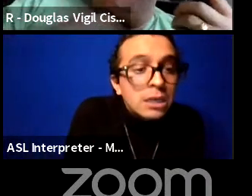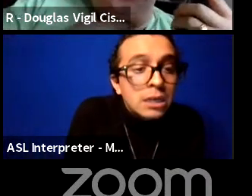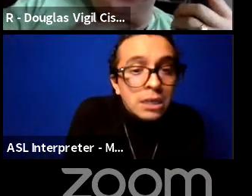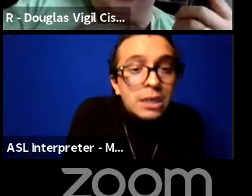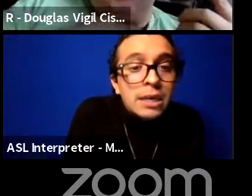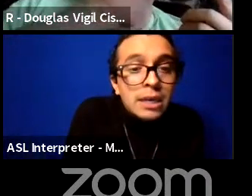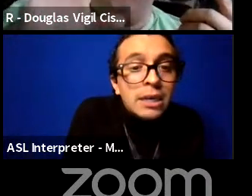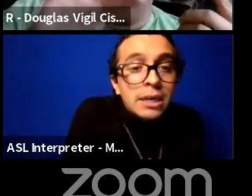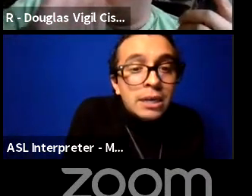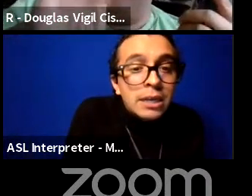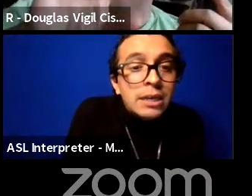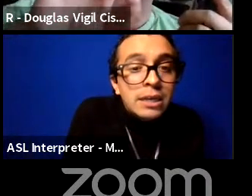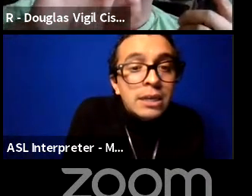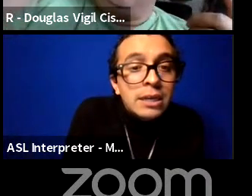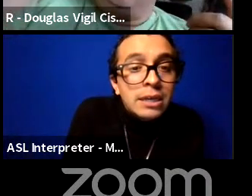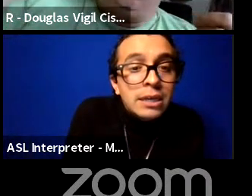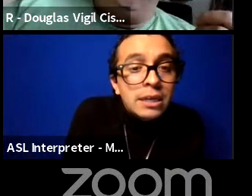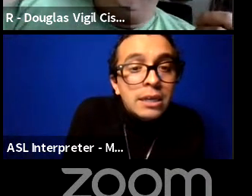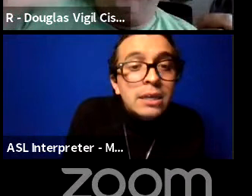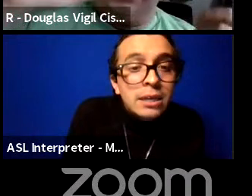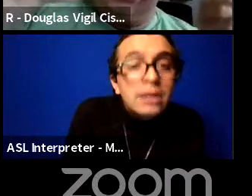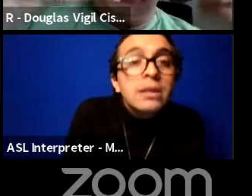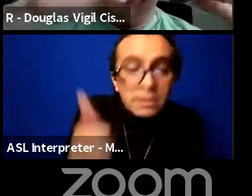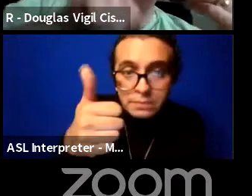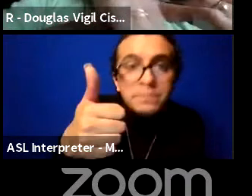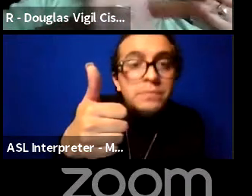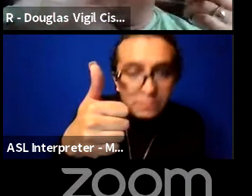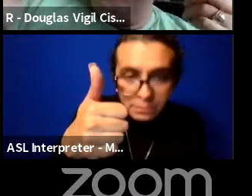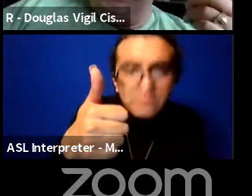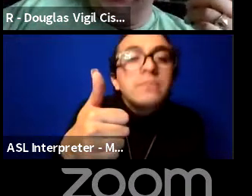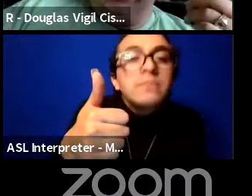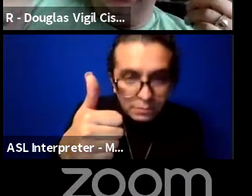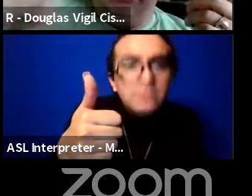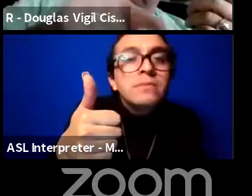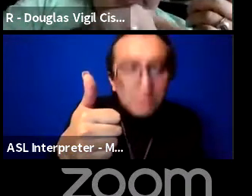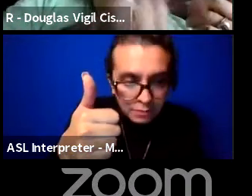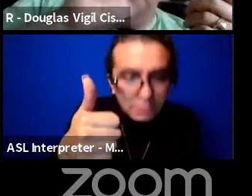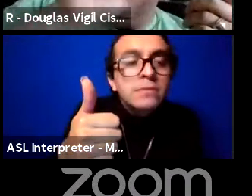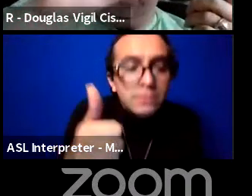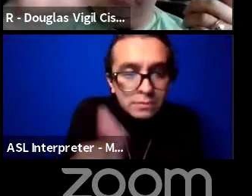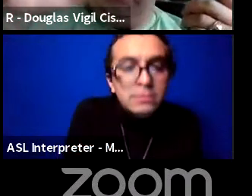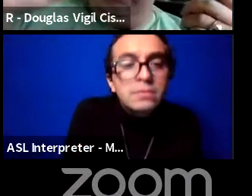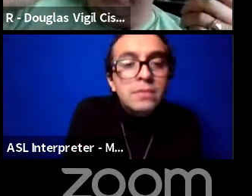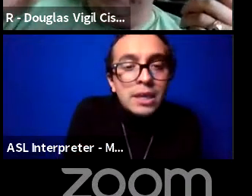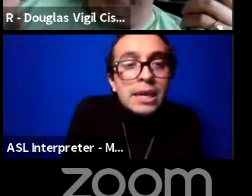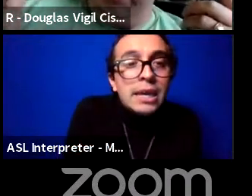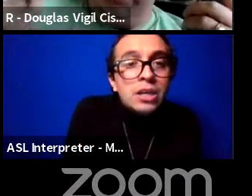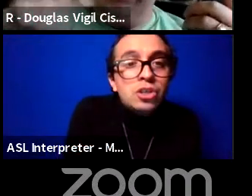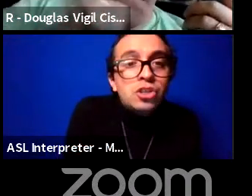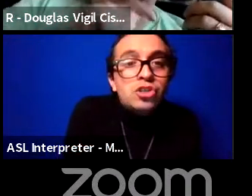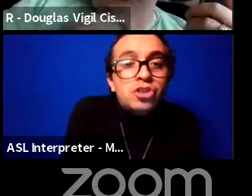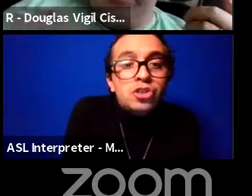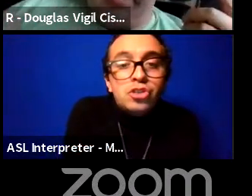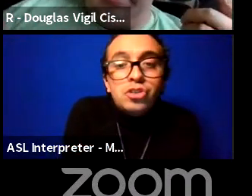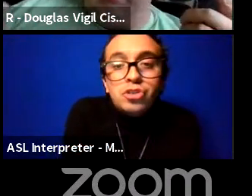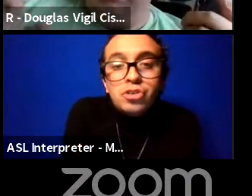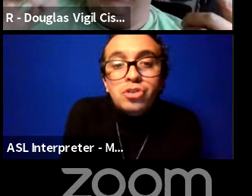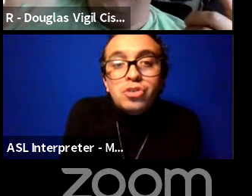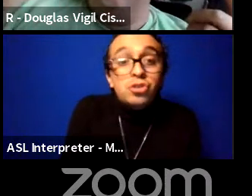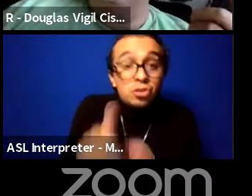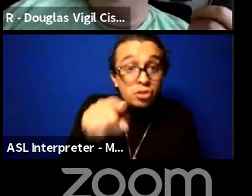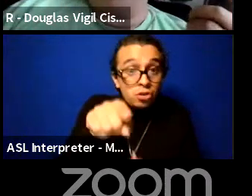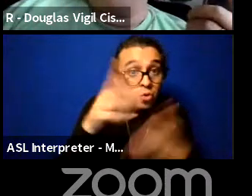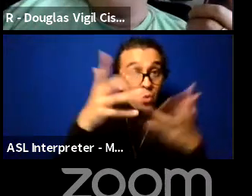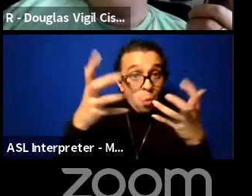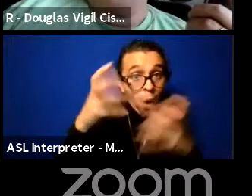I took the pin, I removed Mark's pin out, so now I see all you guys on the individual